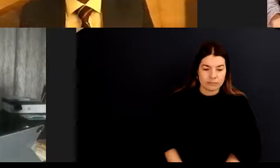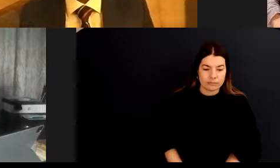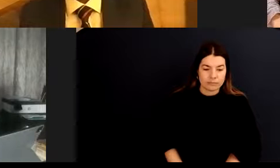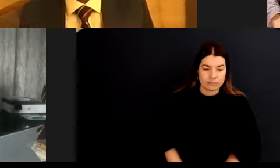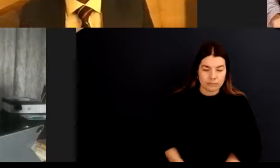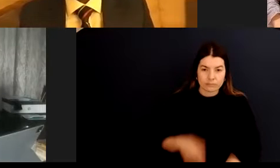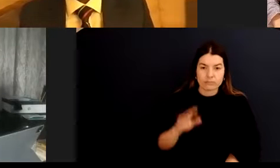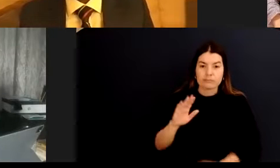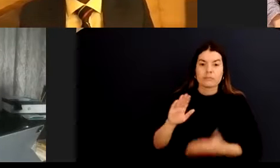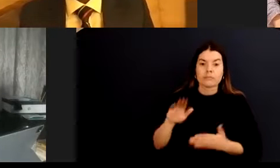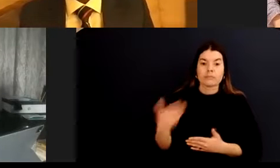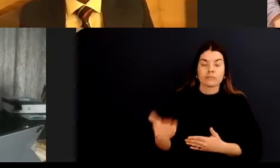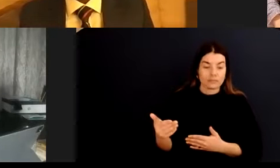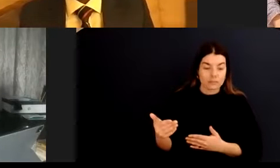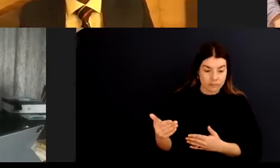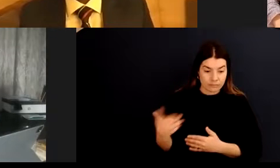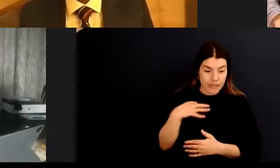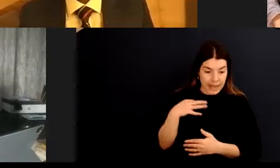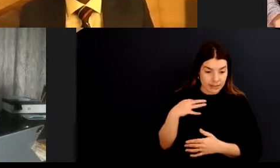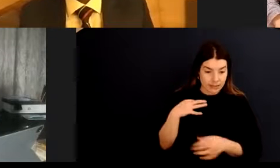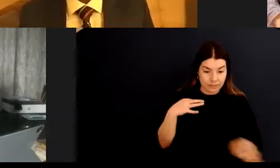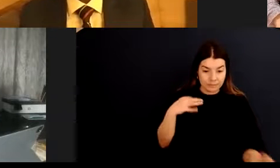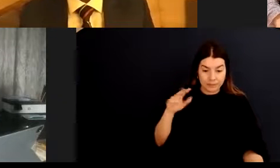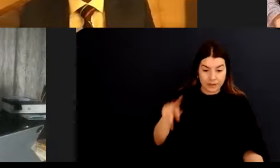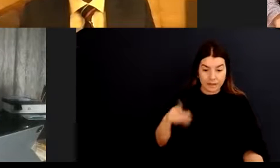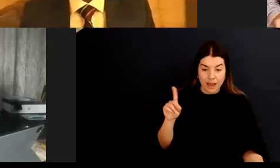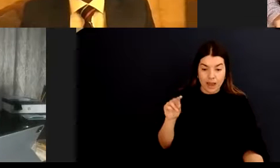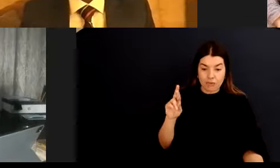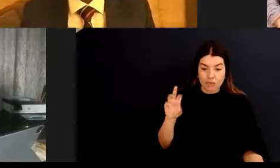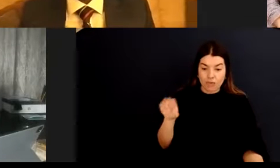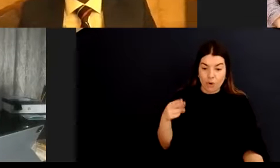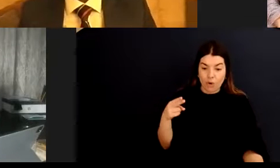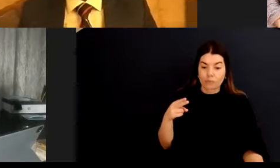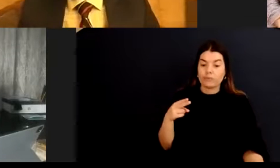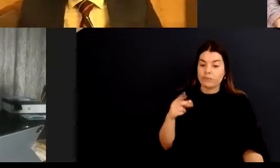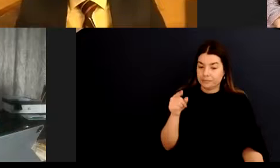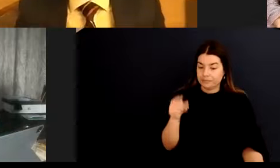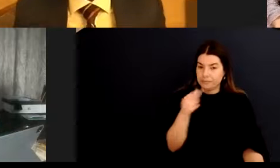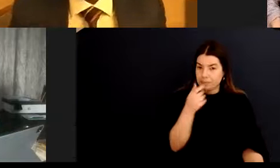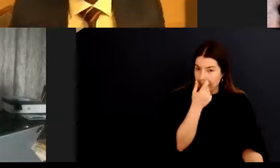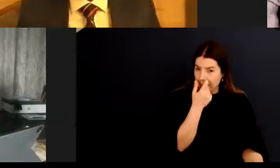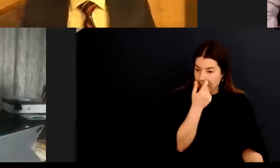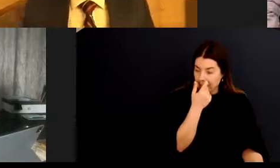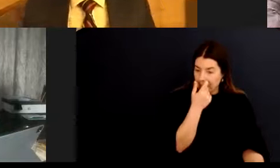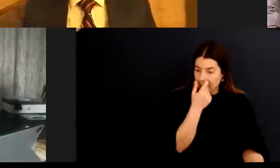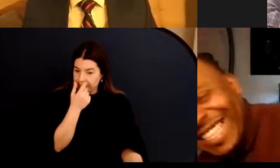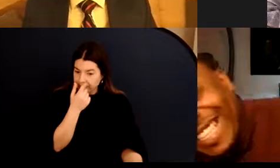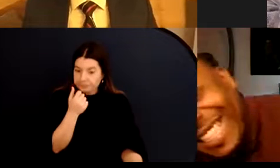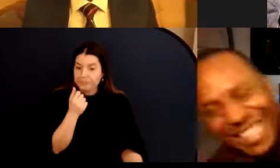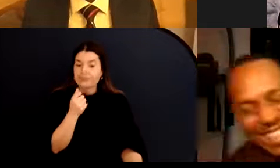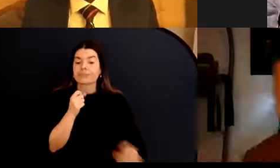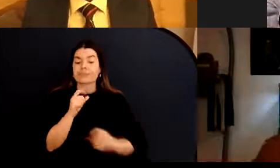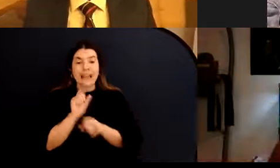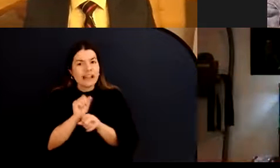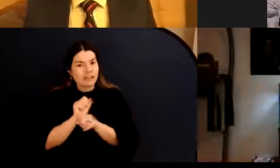The next candidate on this question is Pharaoh Clark. Yes, Okay, so I'd have to